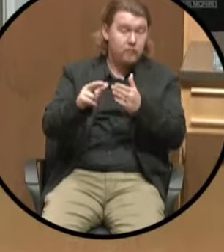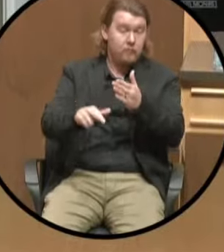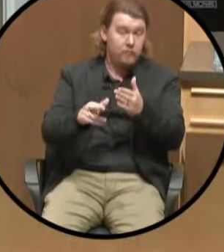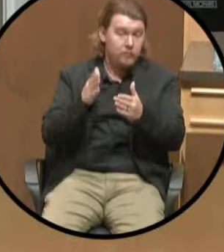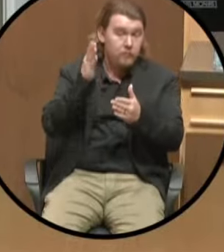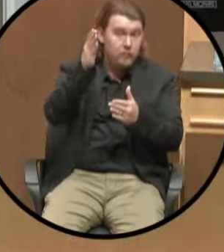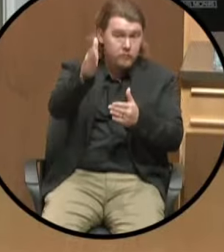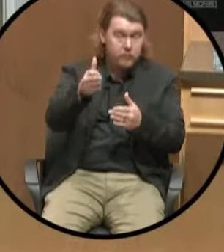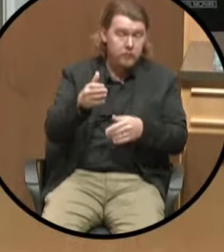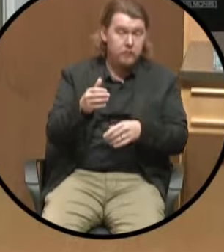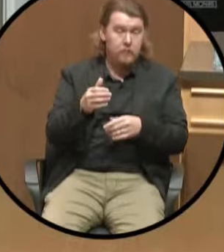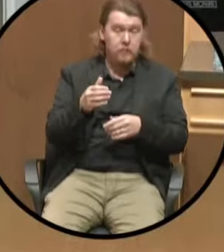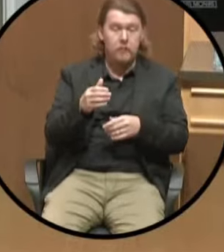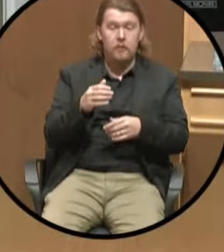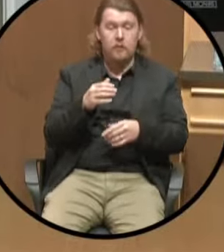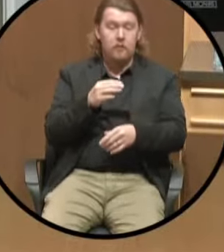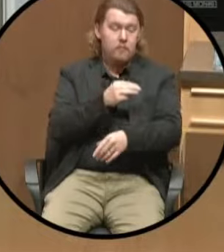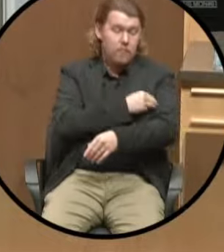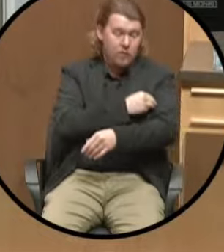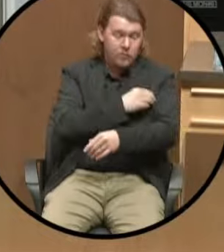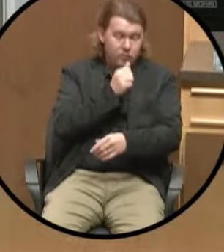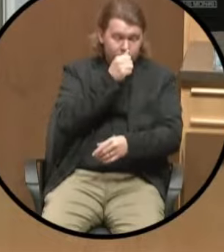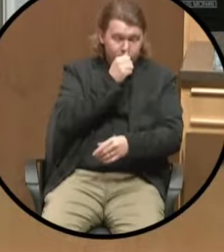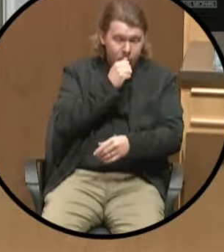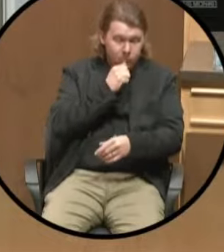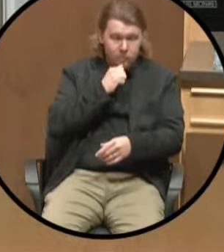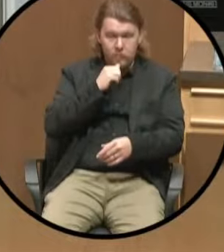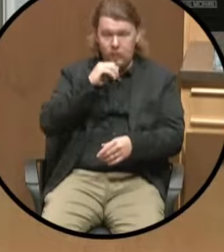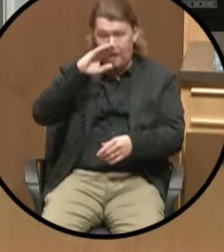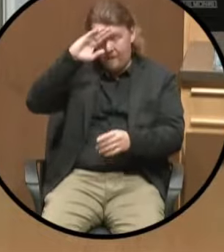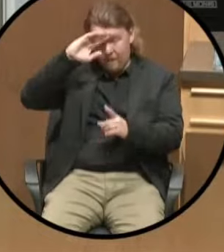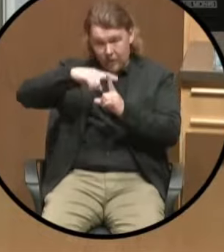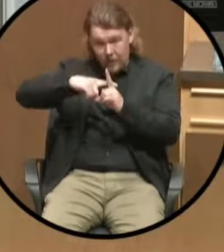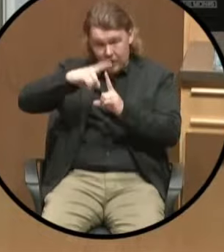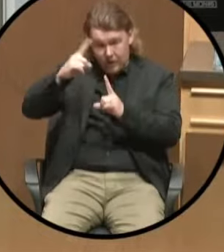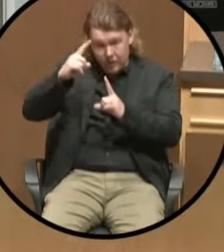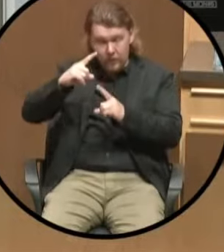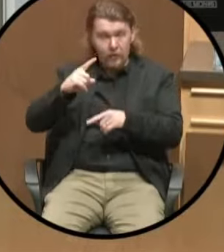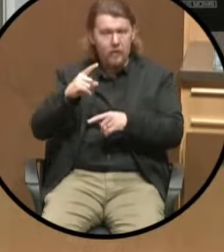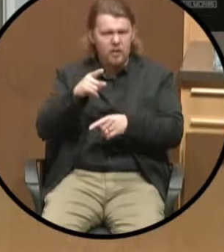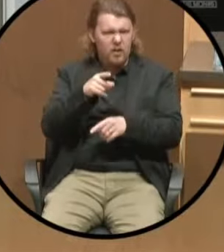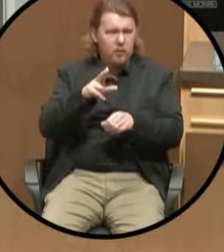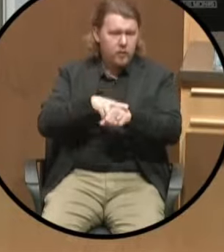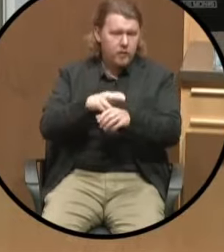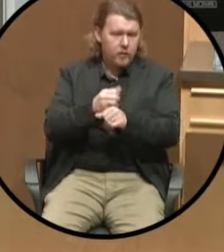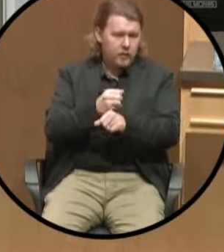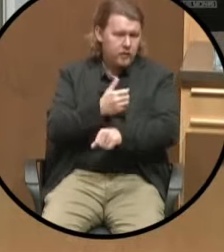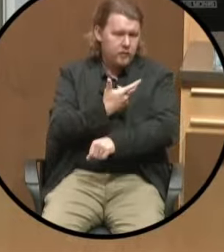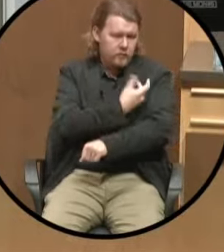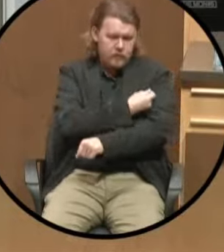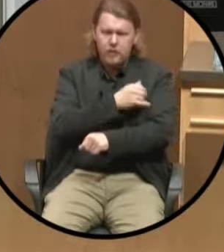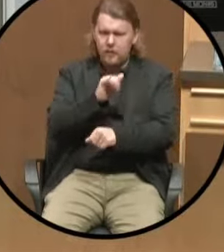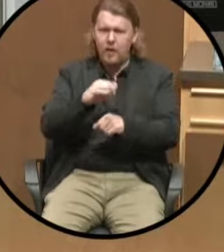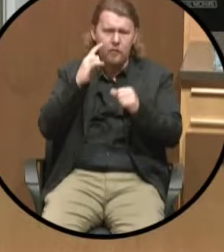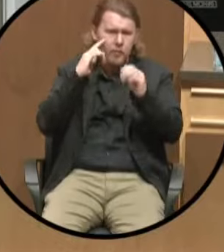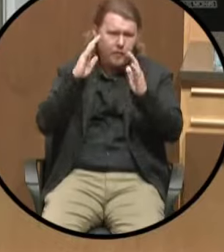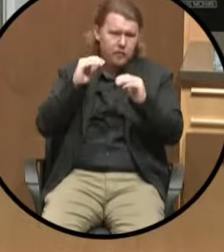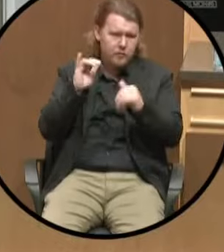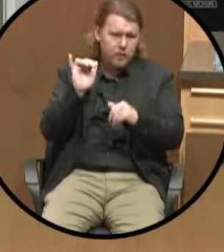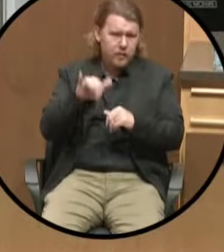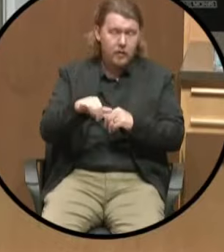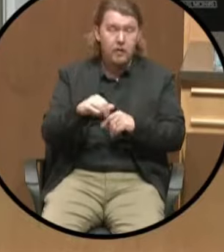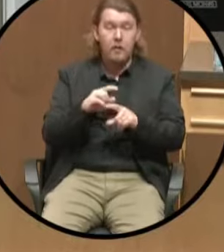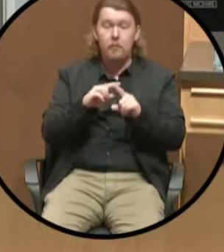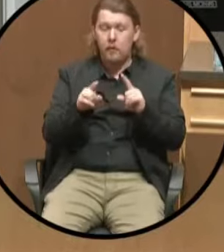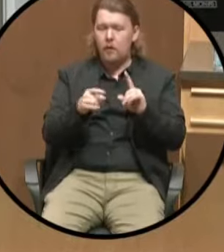muscle soreness, fever, malaise, and some of those things that you normally get with a vaccine is fully expected. I just